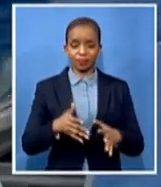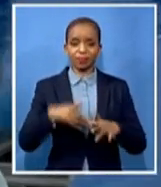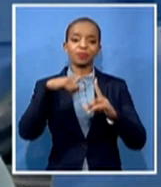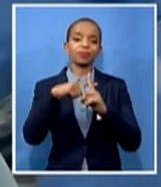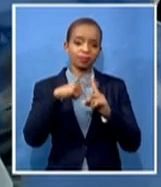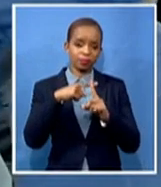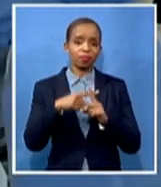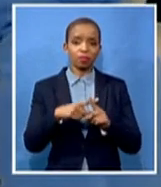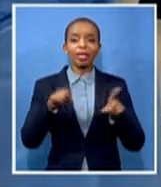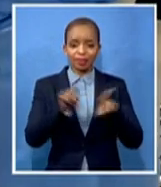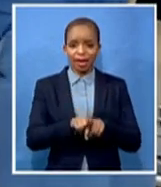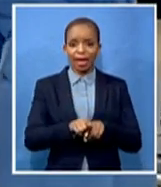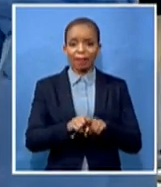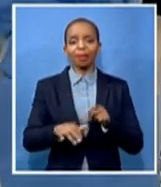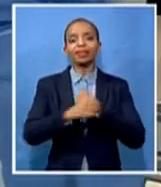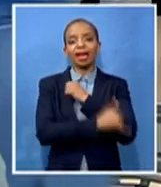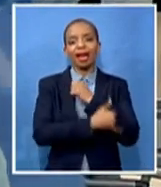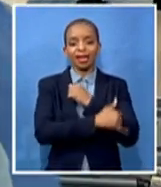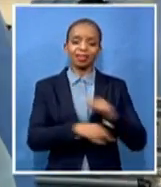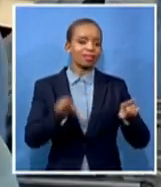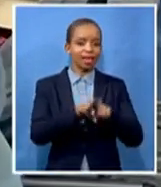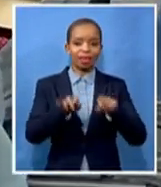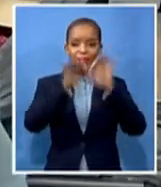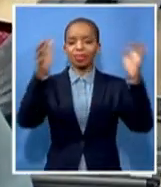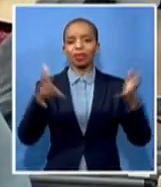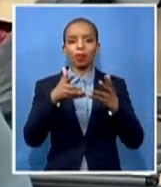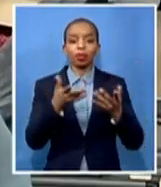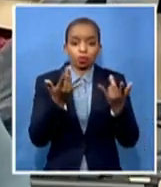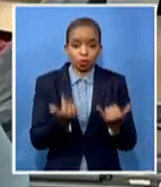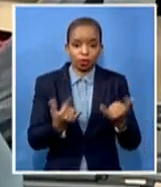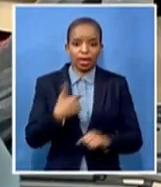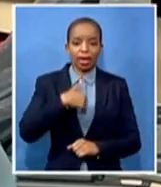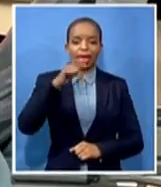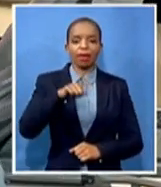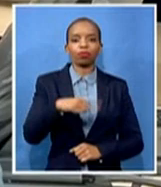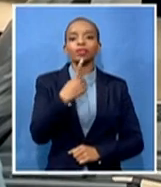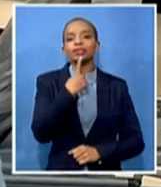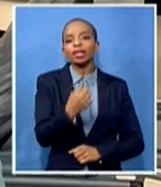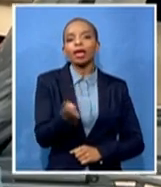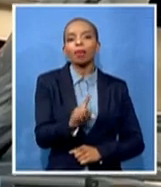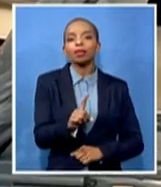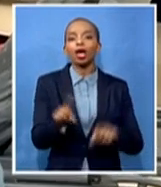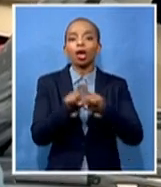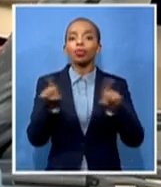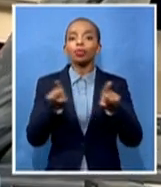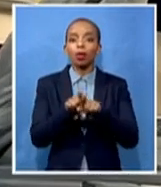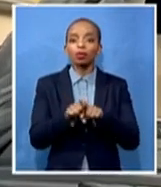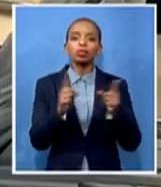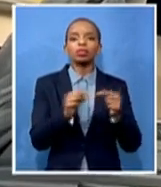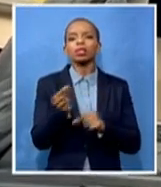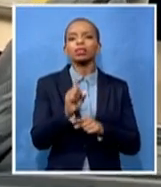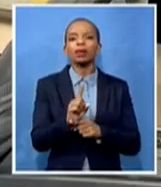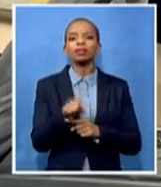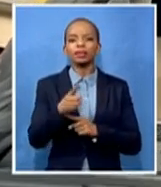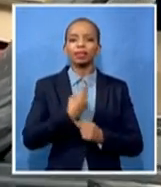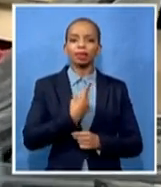want to highlight that here today, Blaine. Those who've really put themselves on the line in order to ensure that they're in the front line